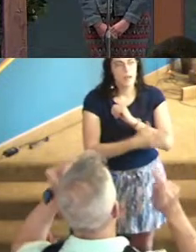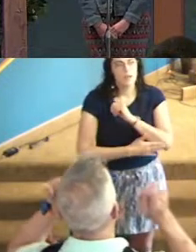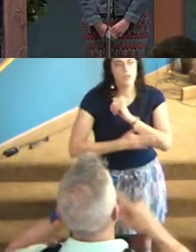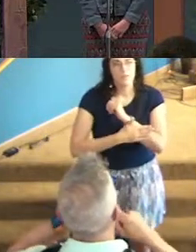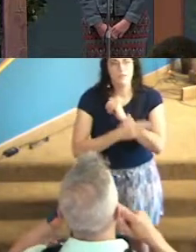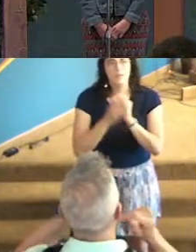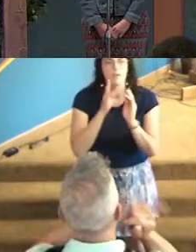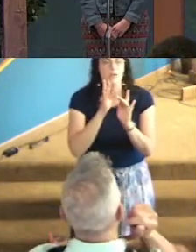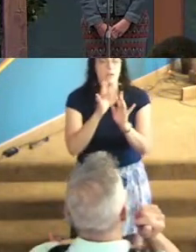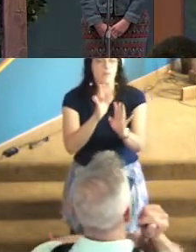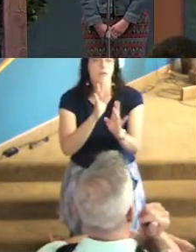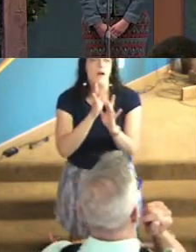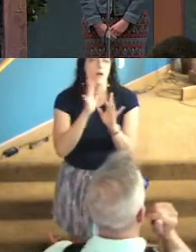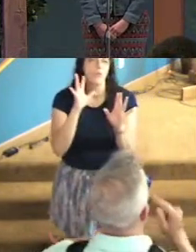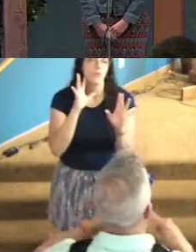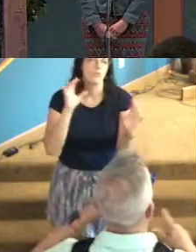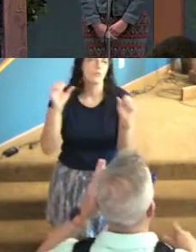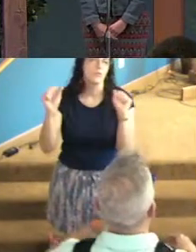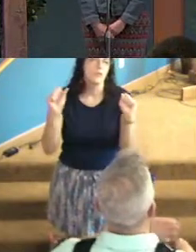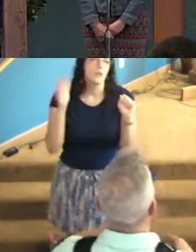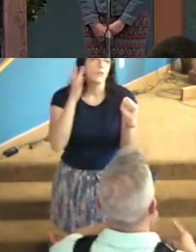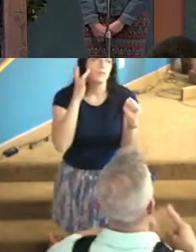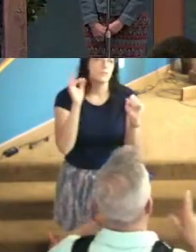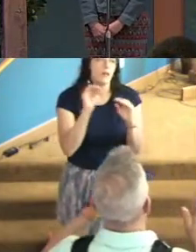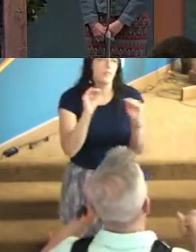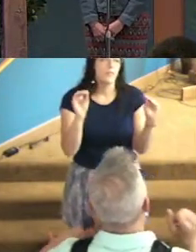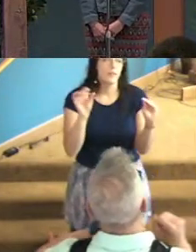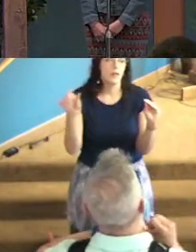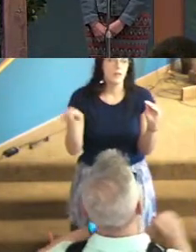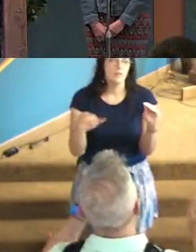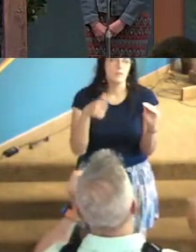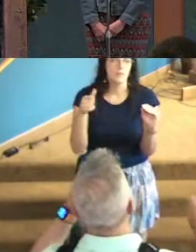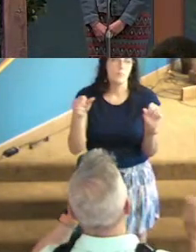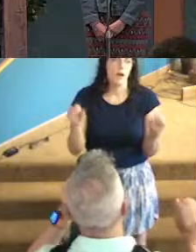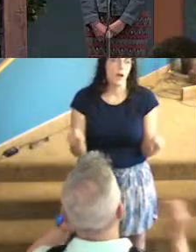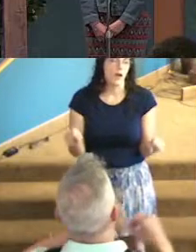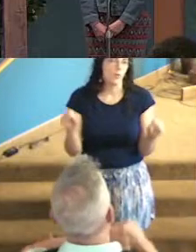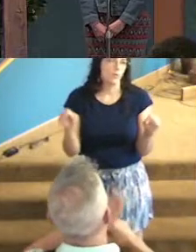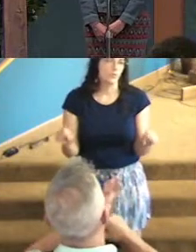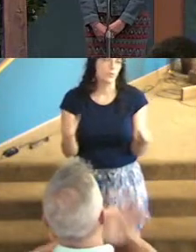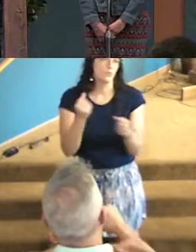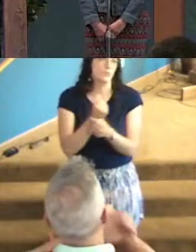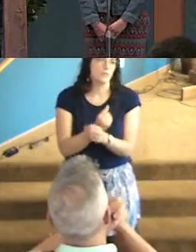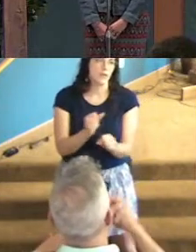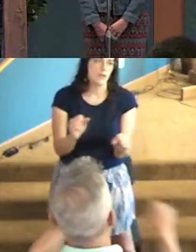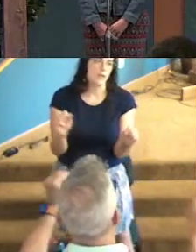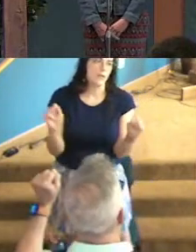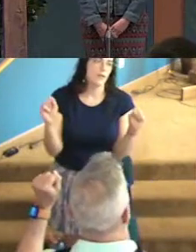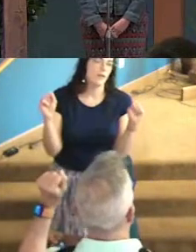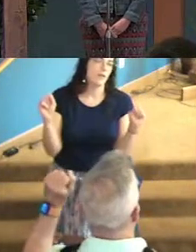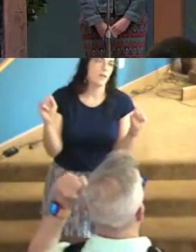Let the nation sing it louder, 'cause nothing has the power to